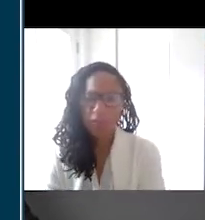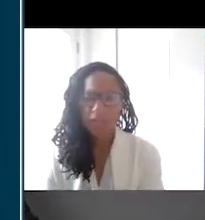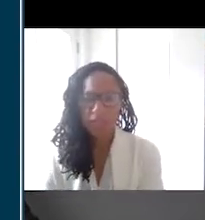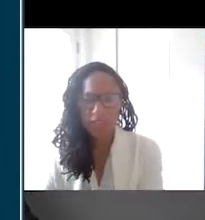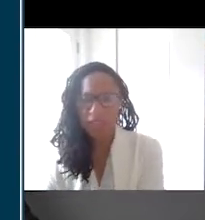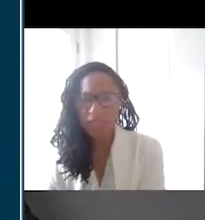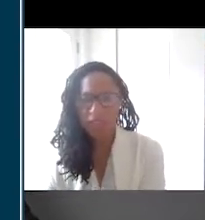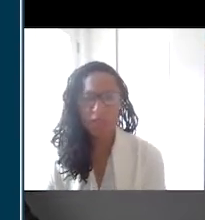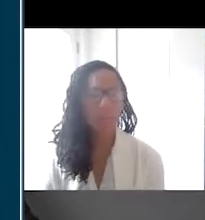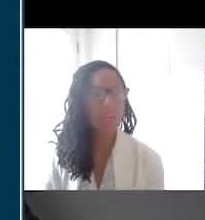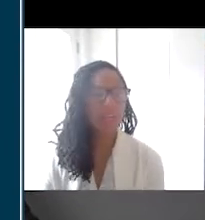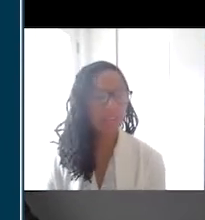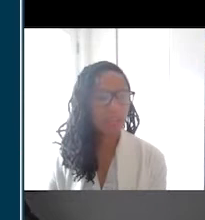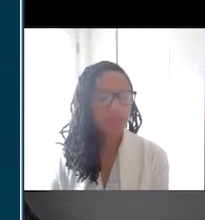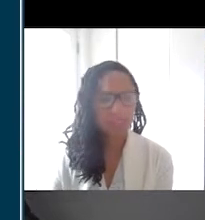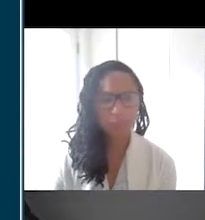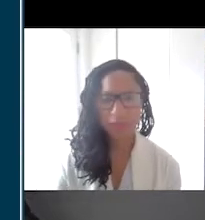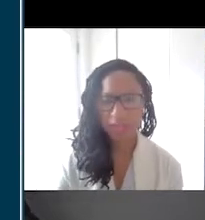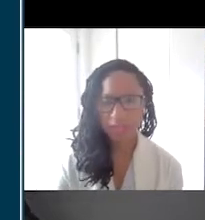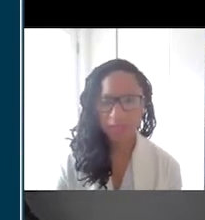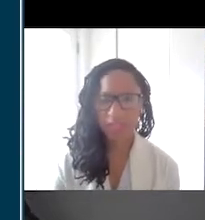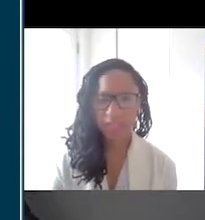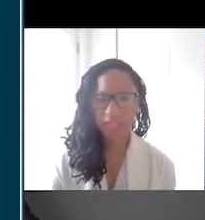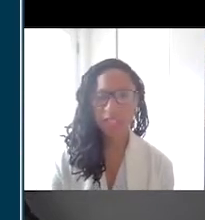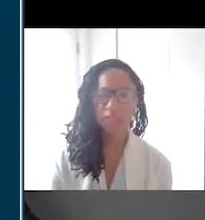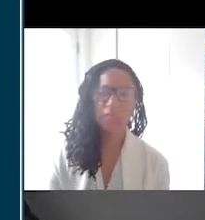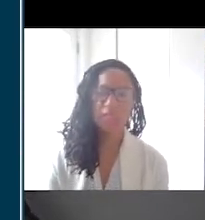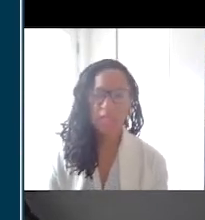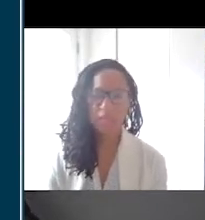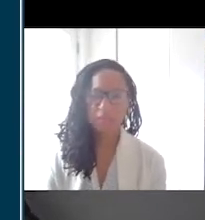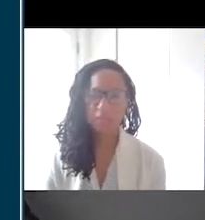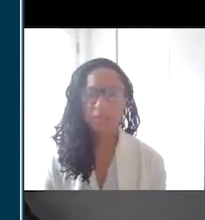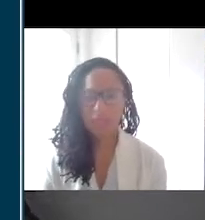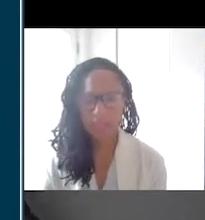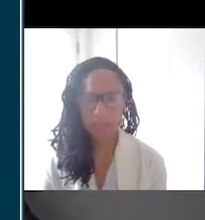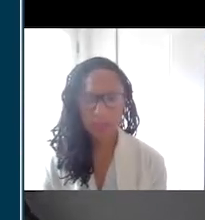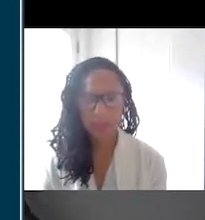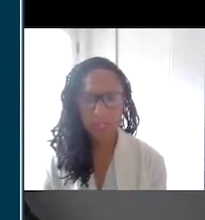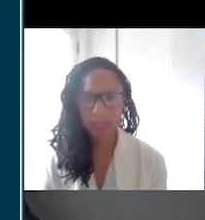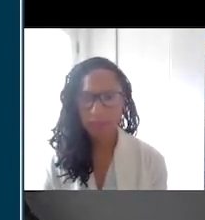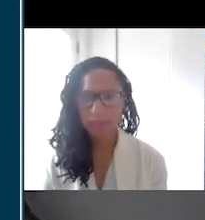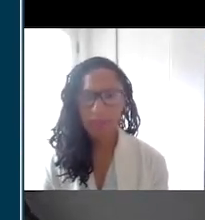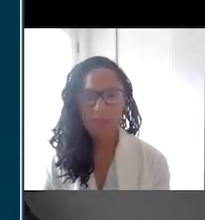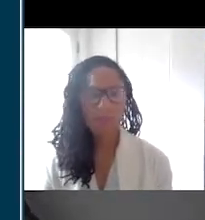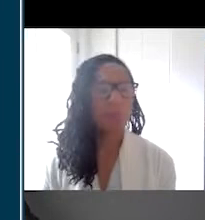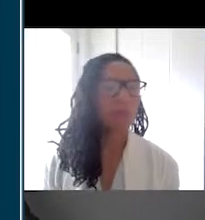To all the panelists, letting you know that we have 72 guests with us here today in